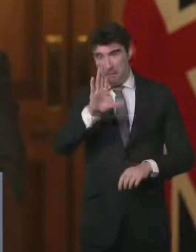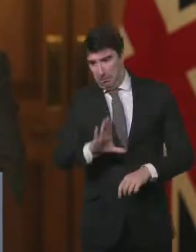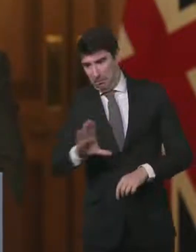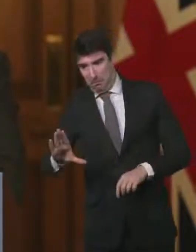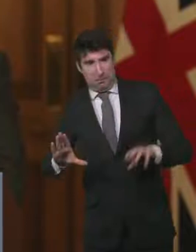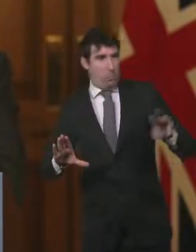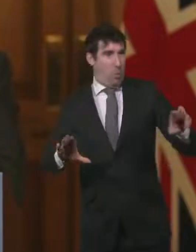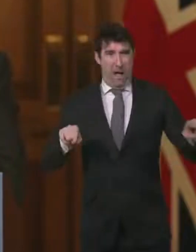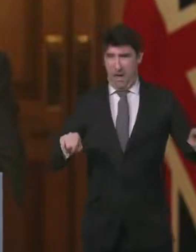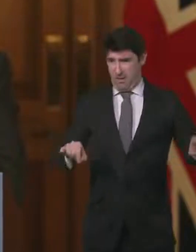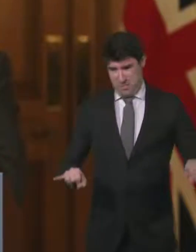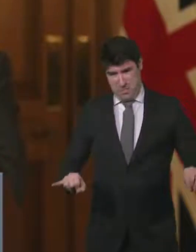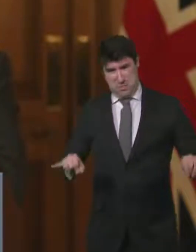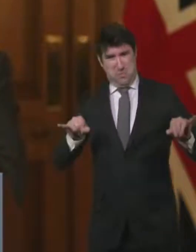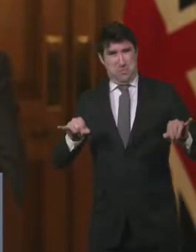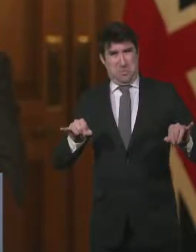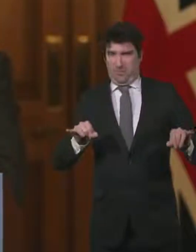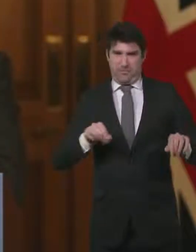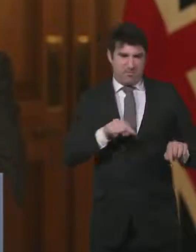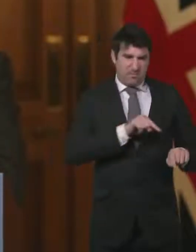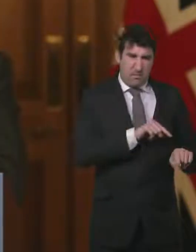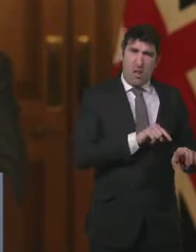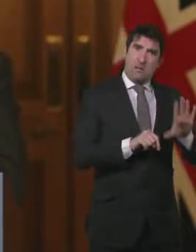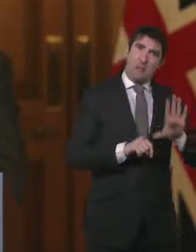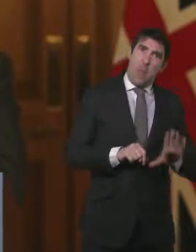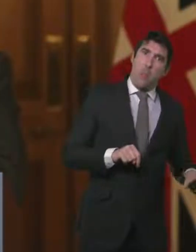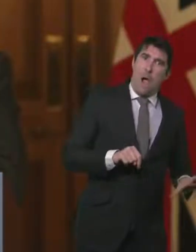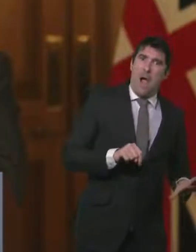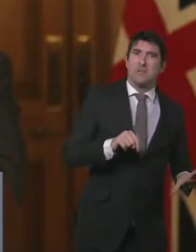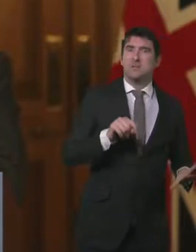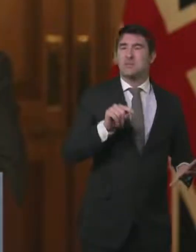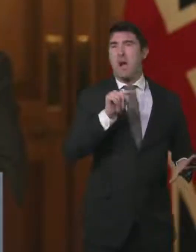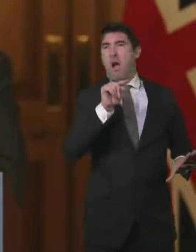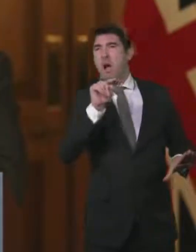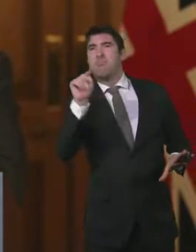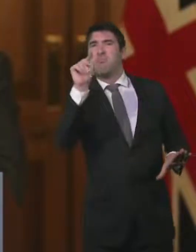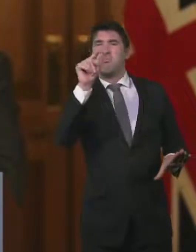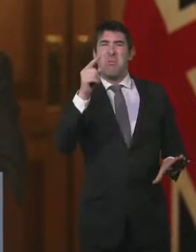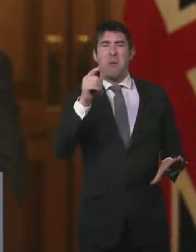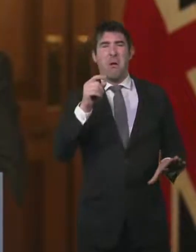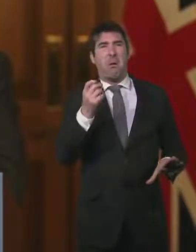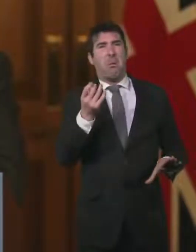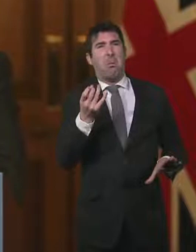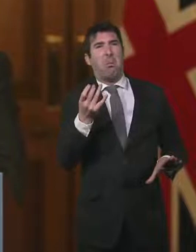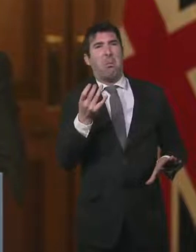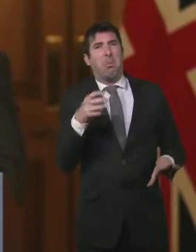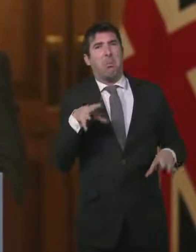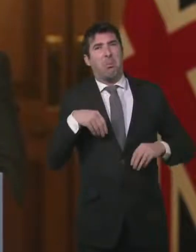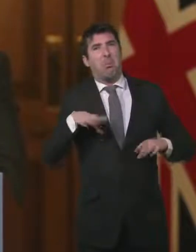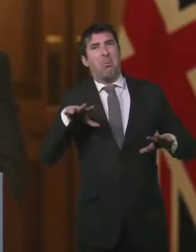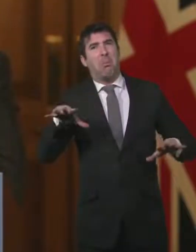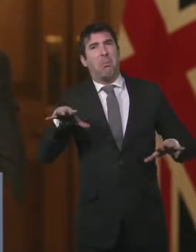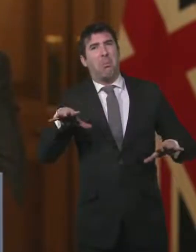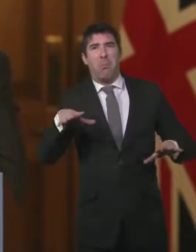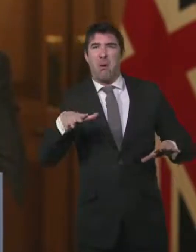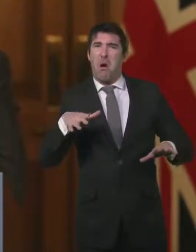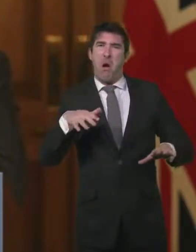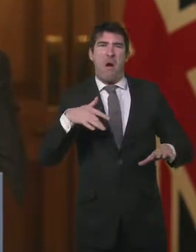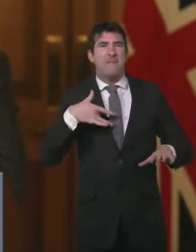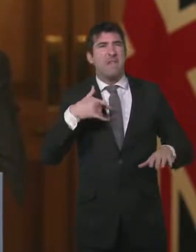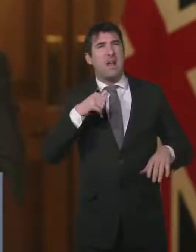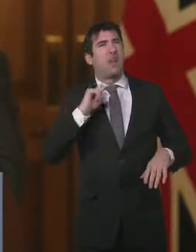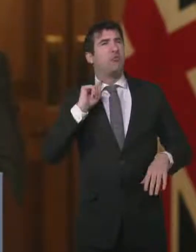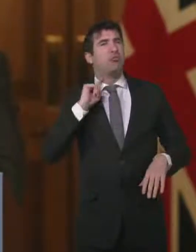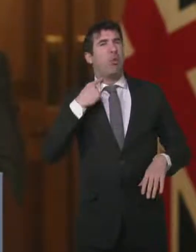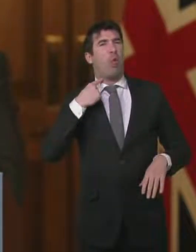Liverpool. Liverpool will end up in tier 4. People are going to die in Liverpool. If we went in lockdown, wouldn't die now. But we're